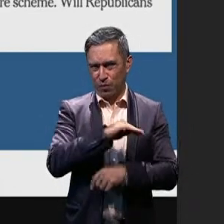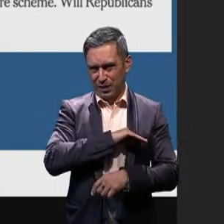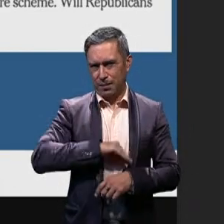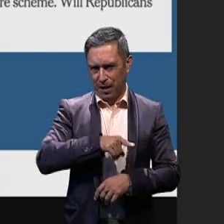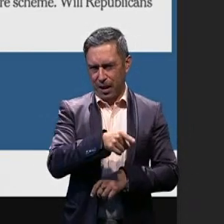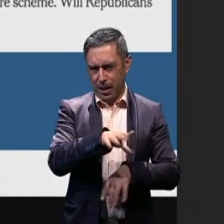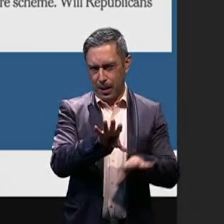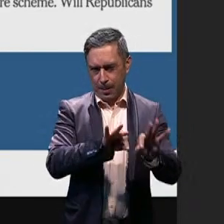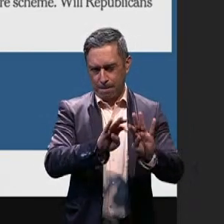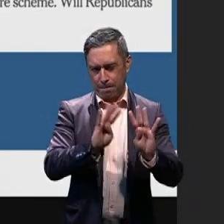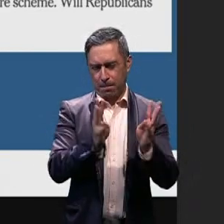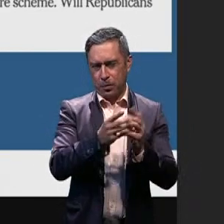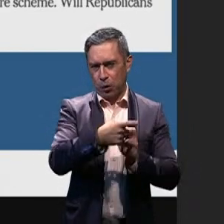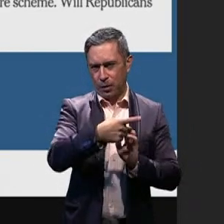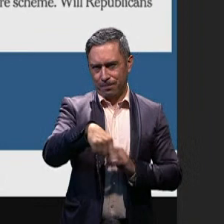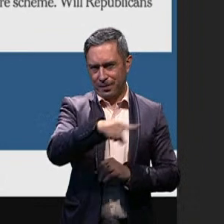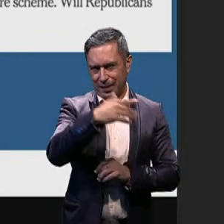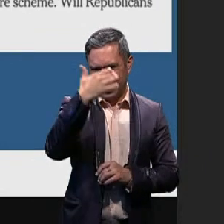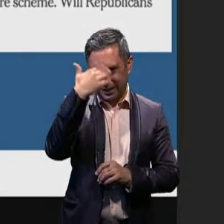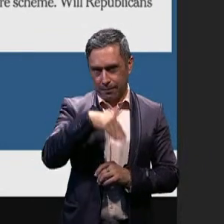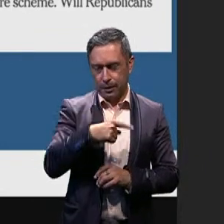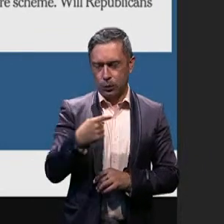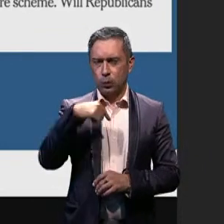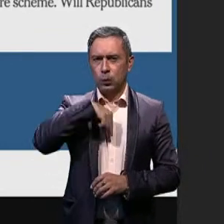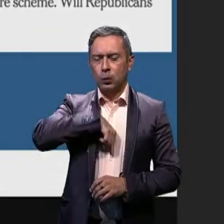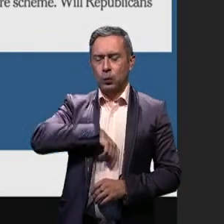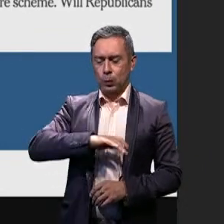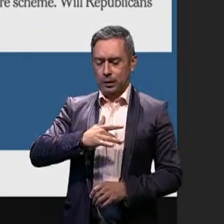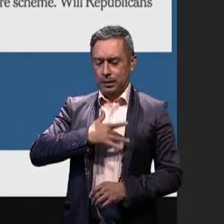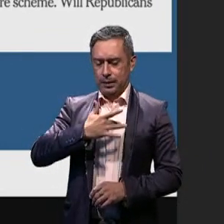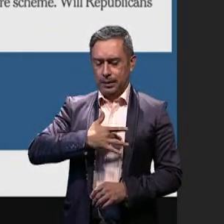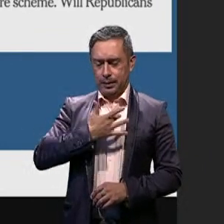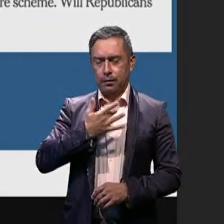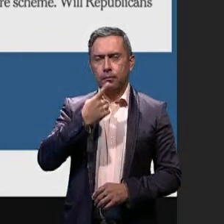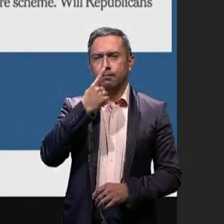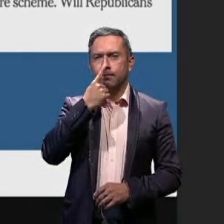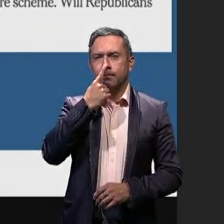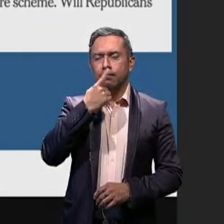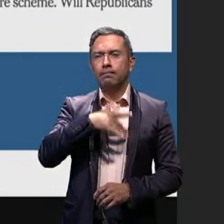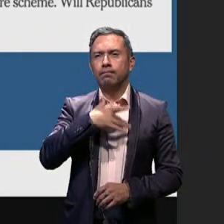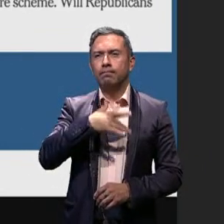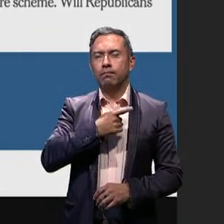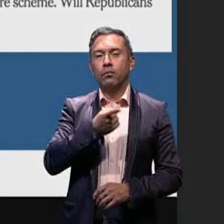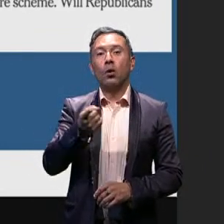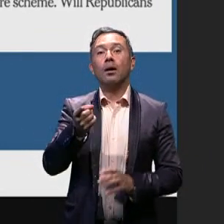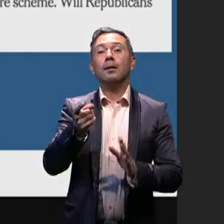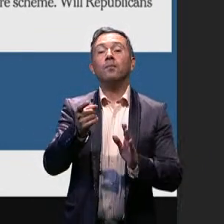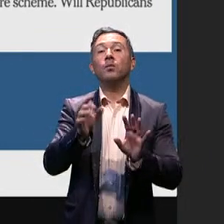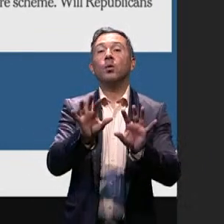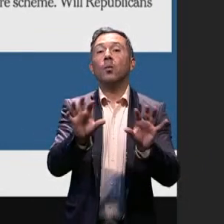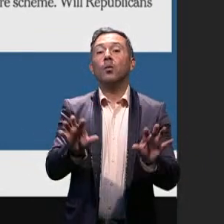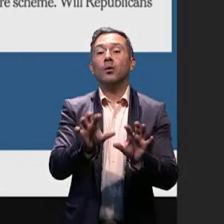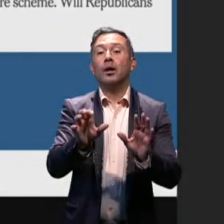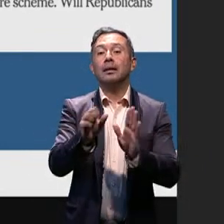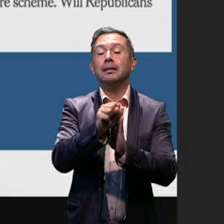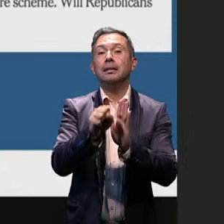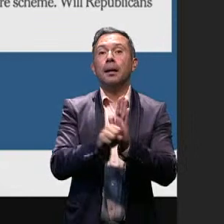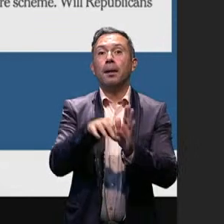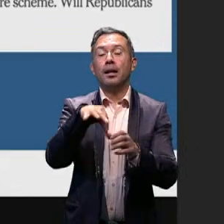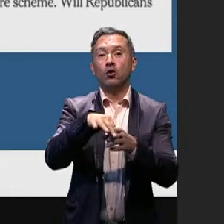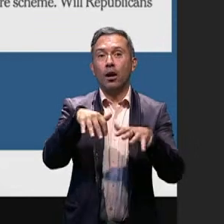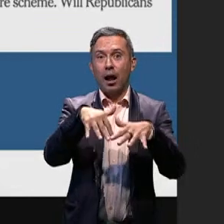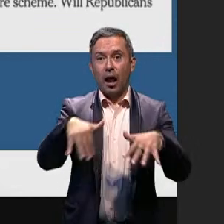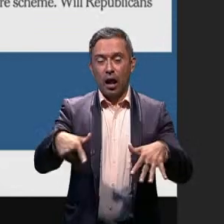those Dominion voting systems couldn't possibly be true and accurate because they'd heard about it from the